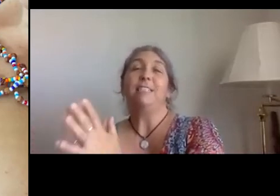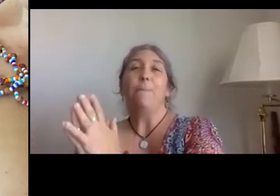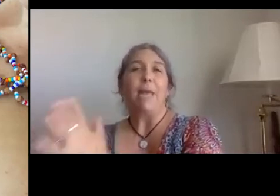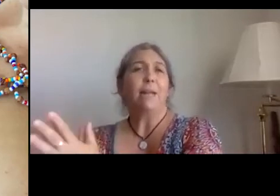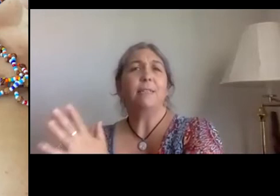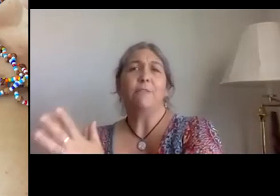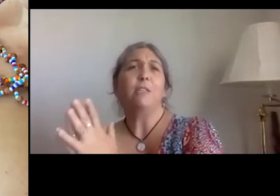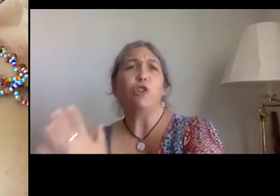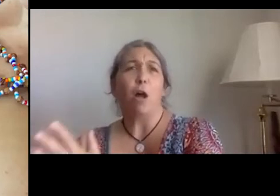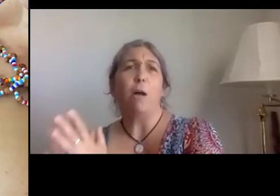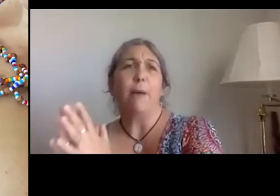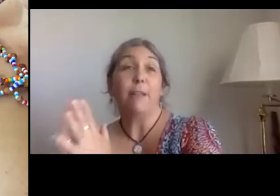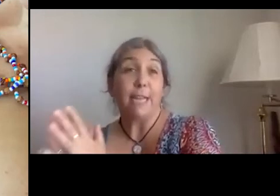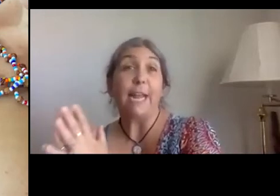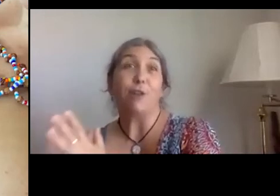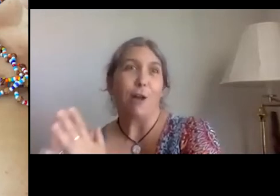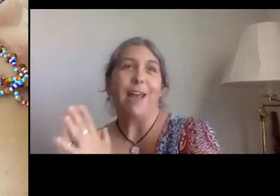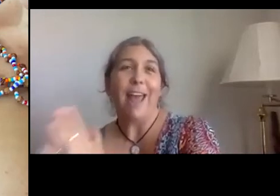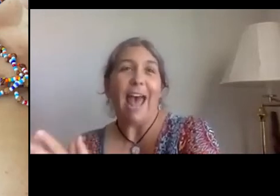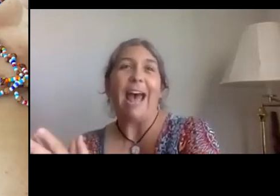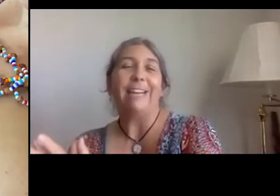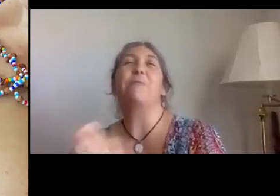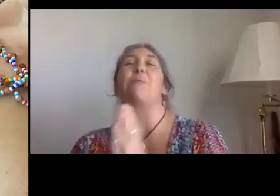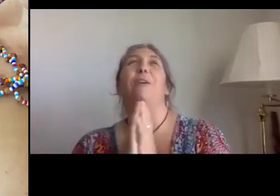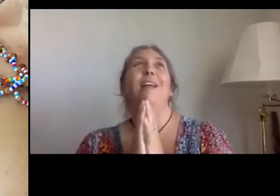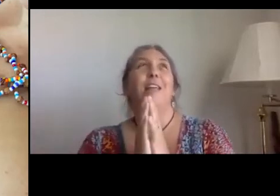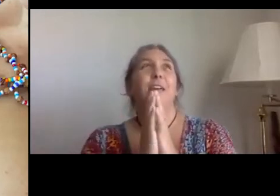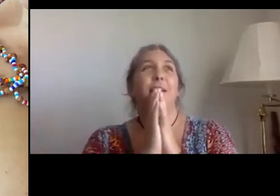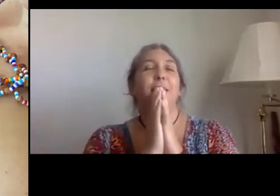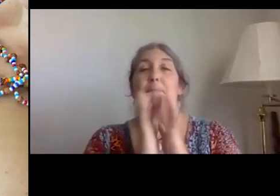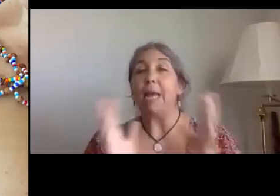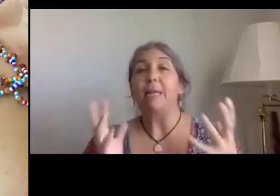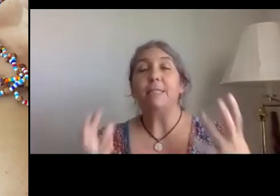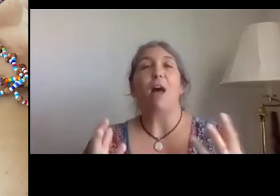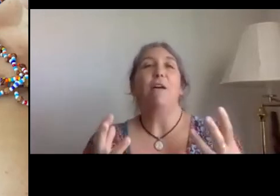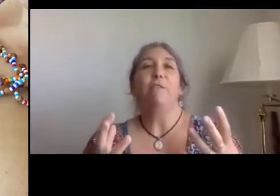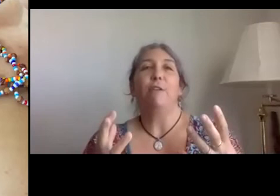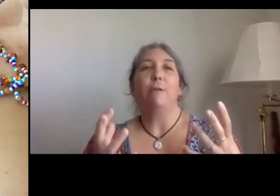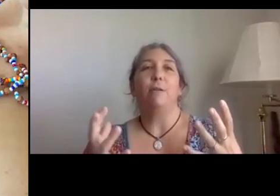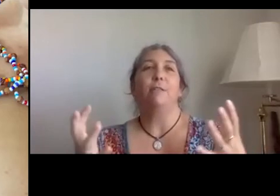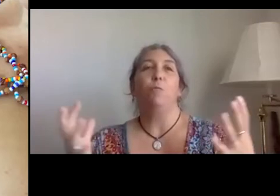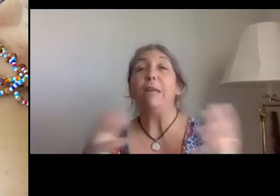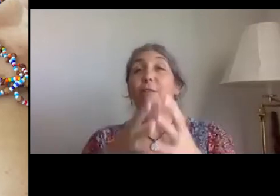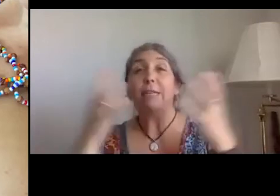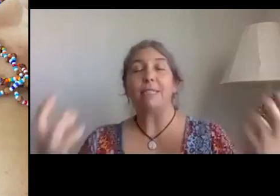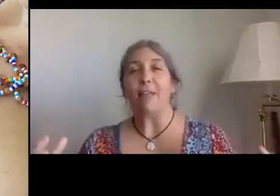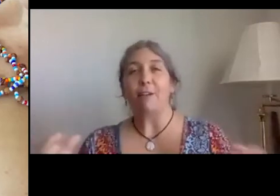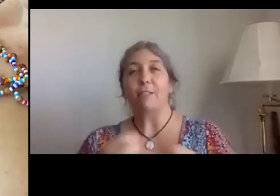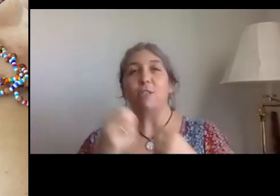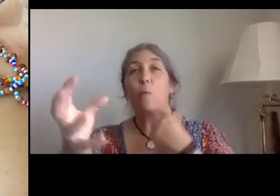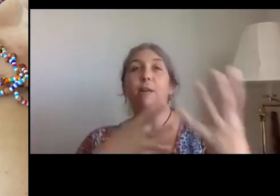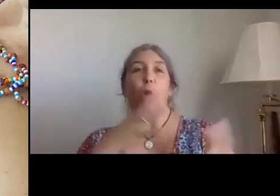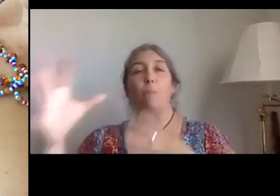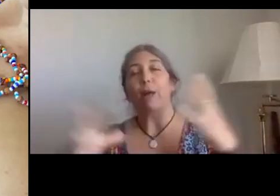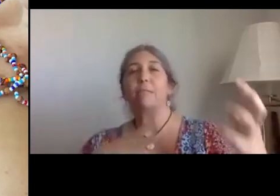the demands of the job, the day job I had, or the demands of weaving together